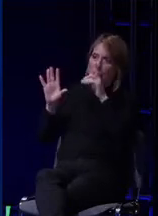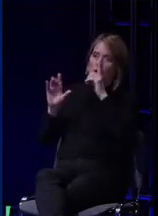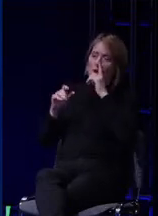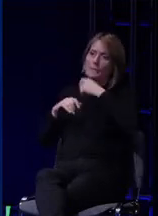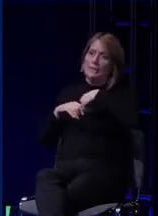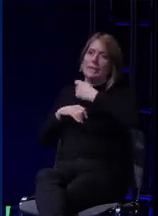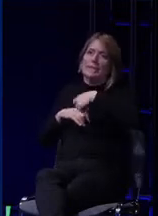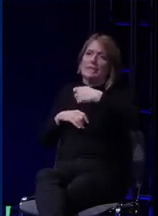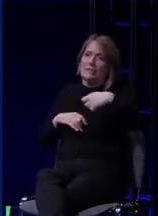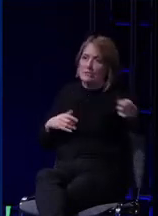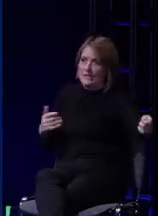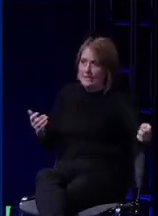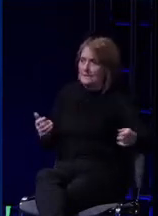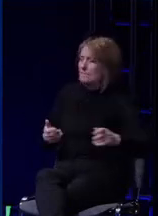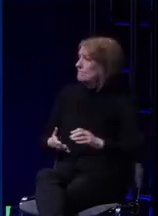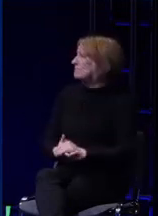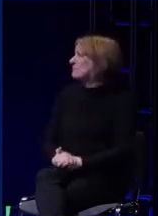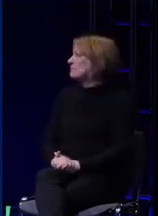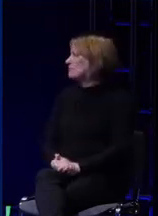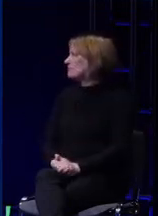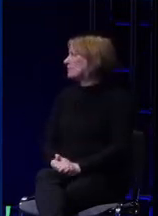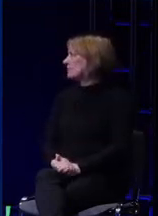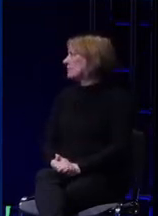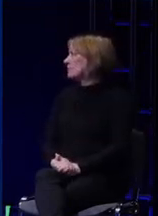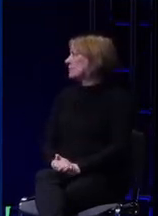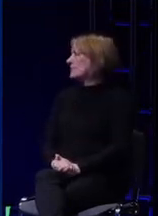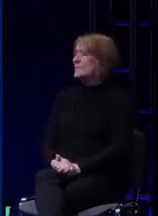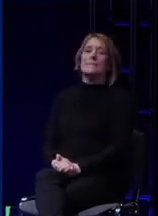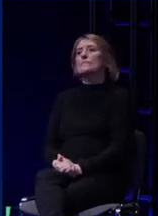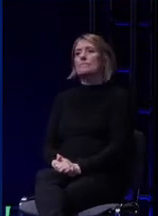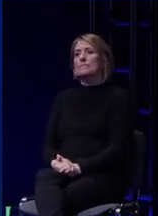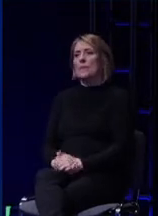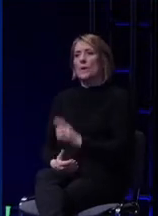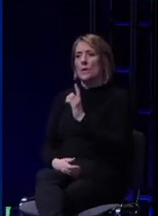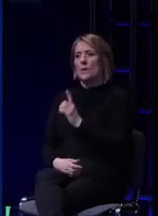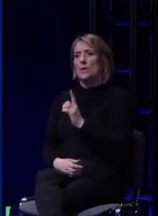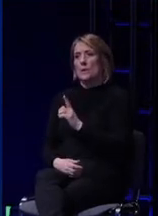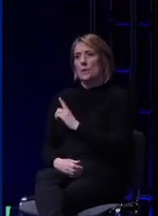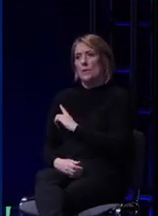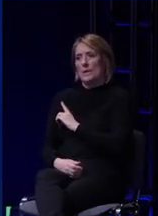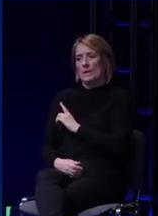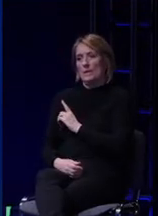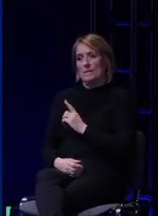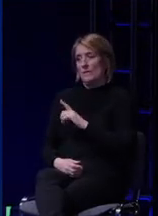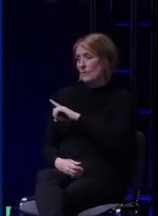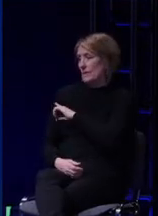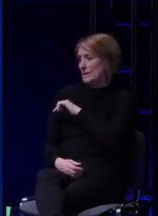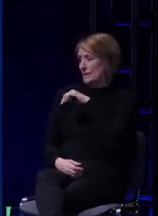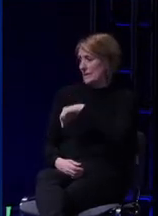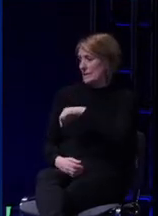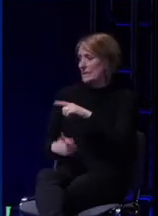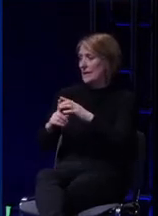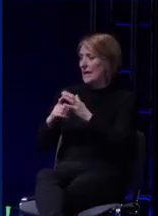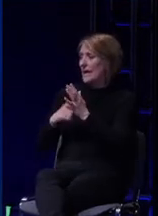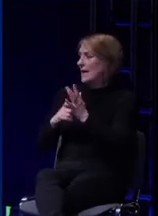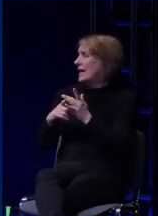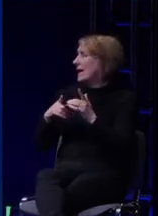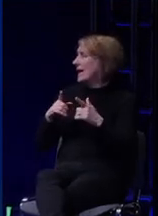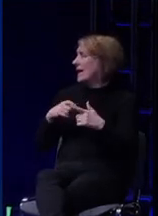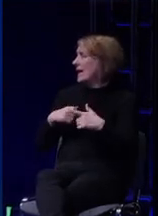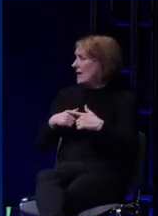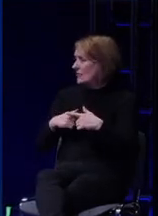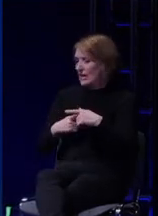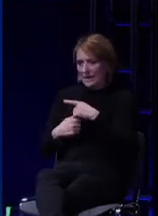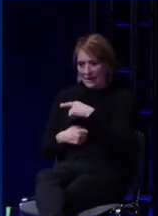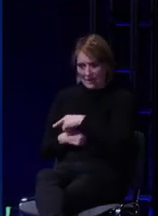exaggerated, you know what I mean, because of that. So So one of the reasons we also have Erik on the panel is, you know,